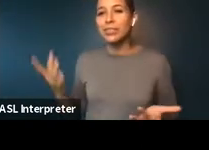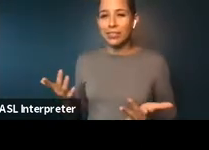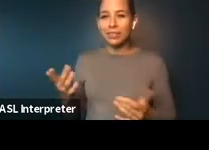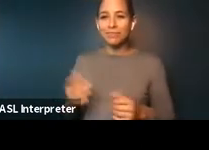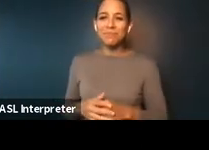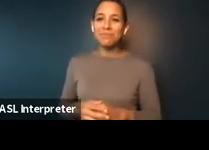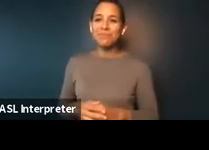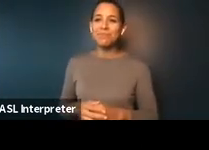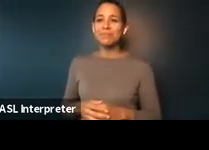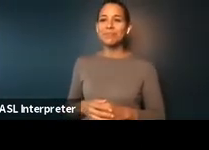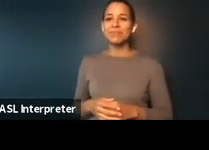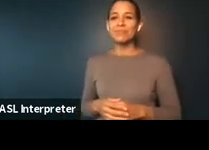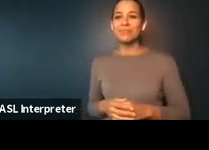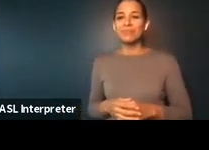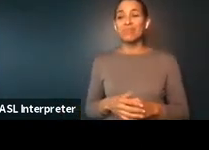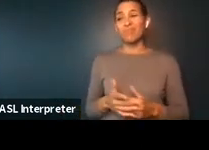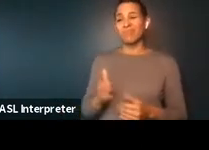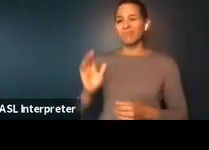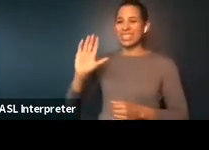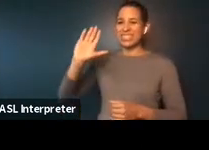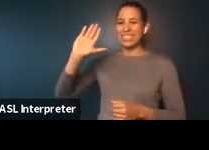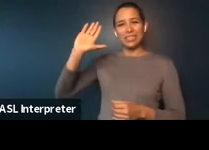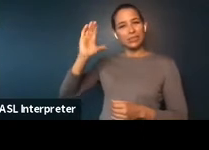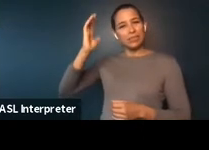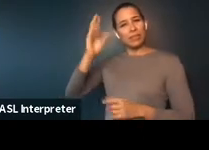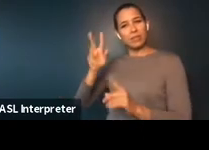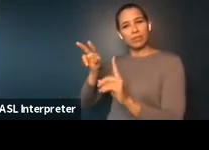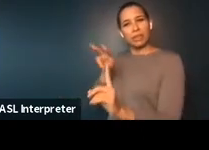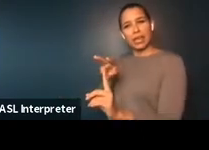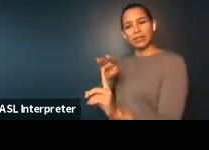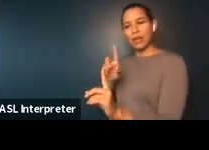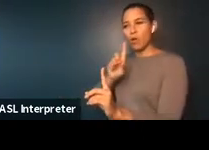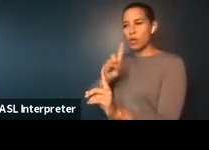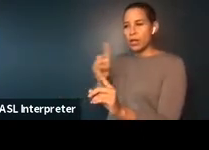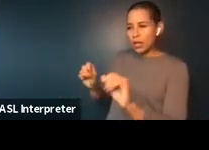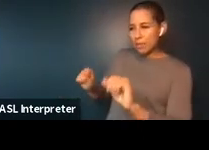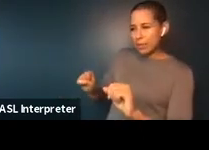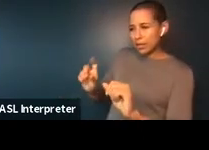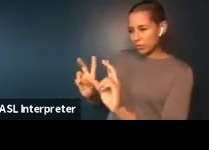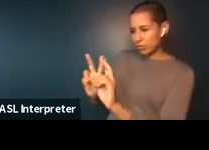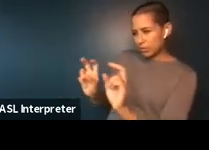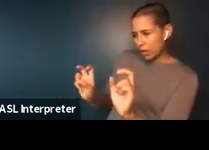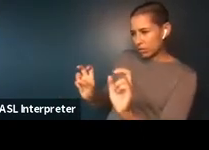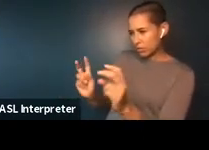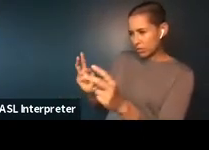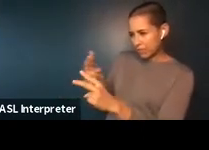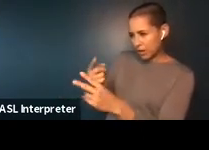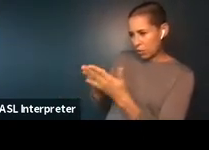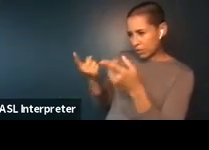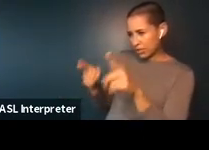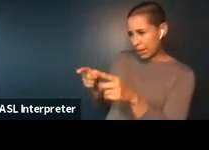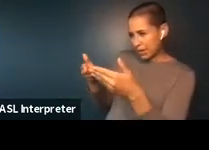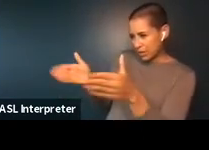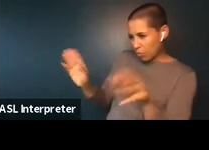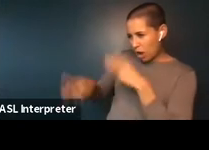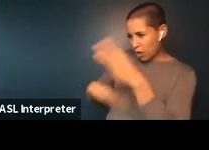uh, you know, it feels like there's a real ability to both assess, know, figure out what is happening in the broader world, um,